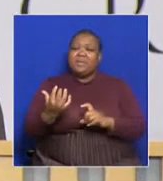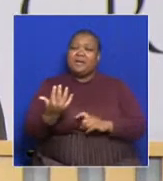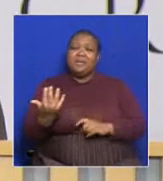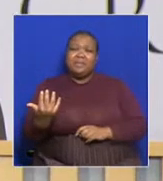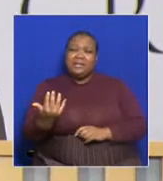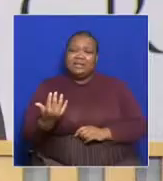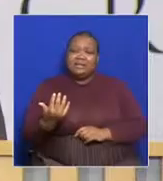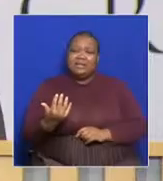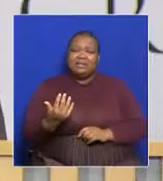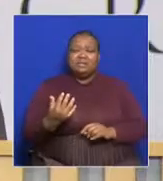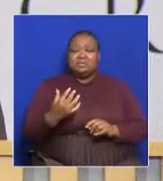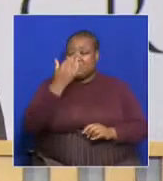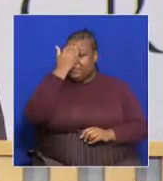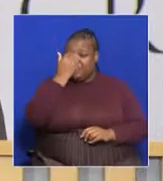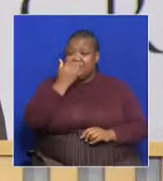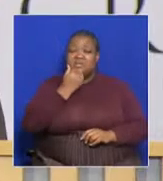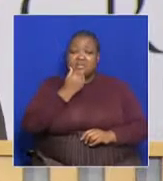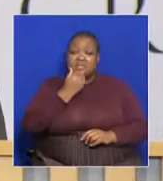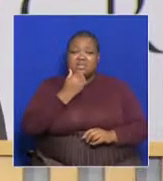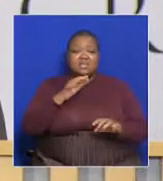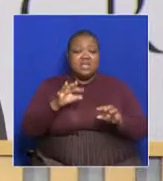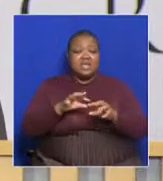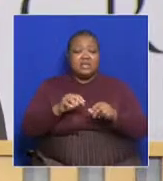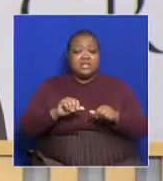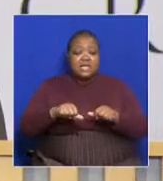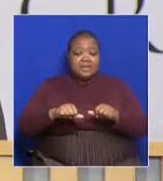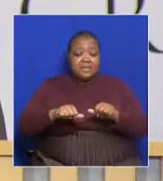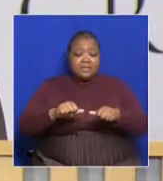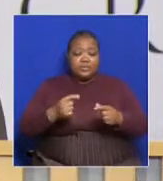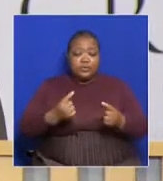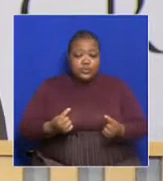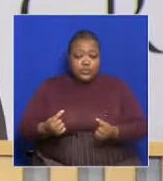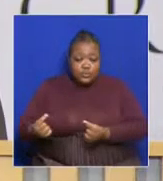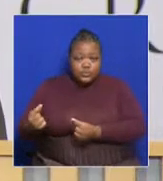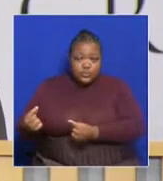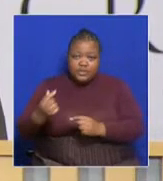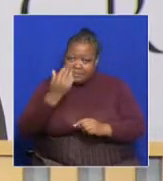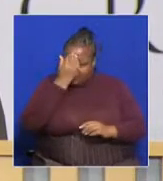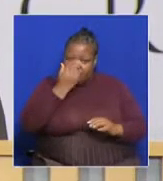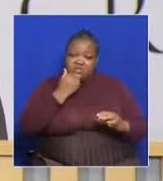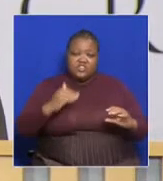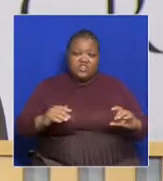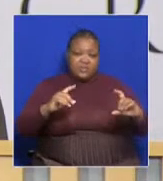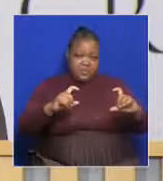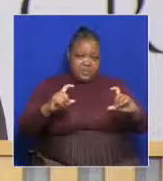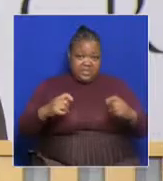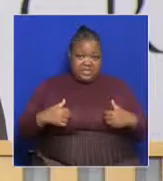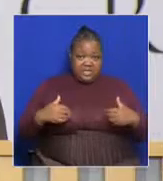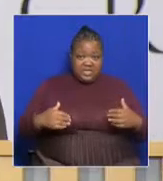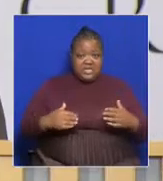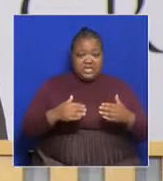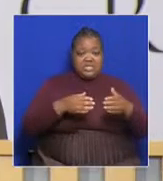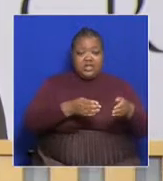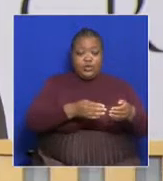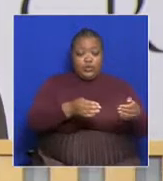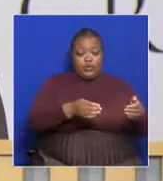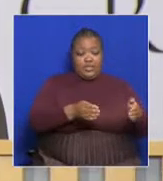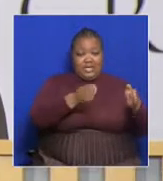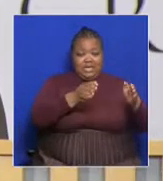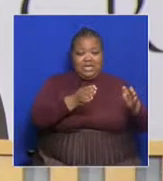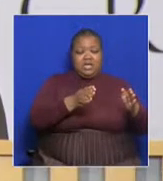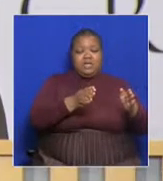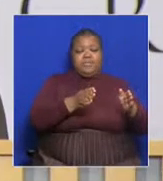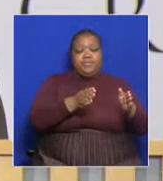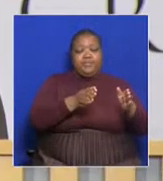of every step of the way, from the opening of the container, the cutting of the lock, the bags that were there.